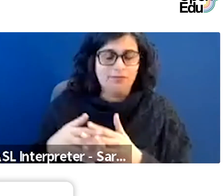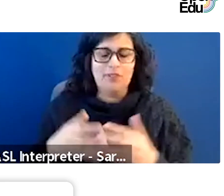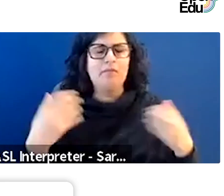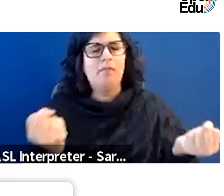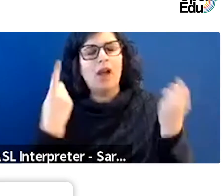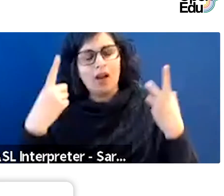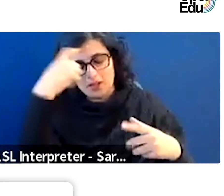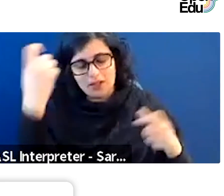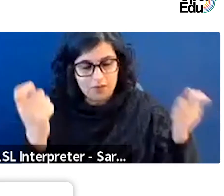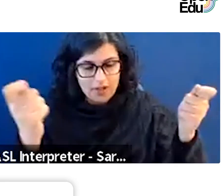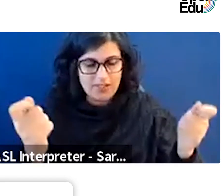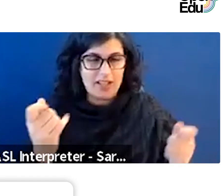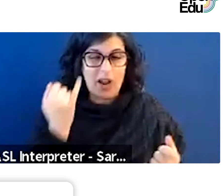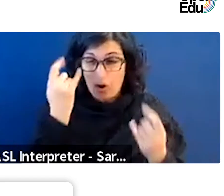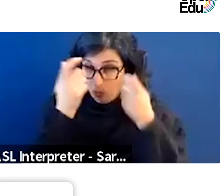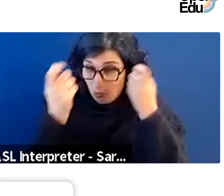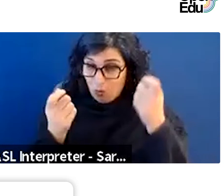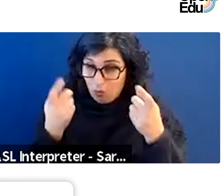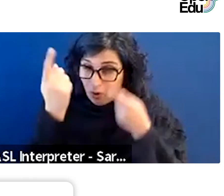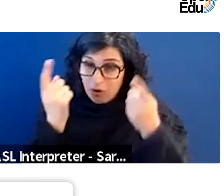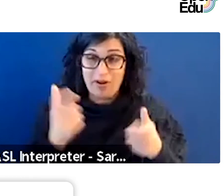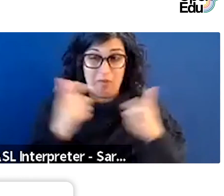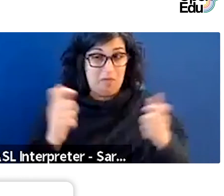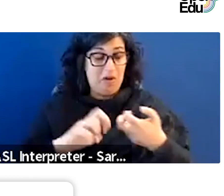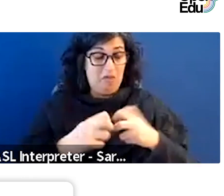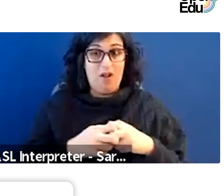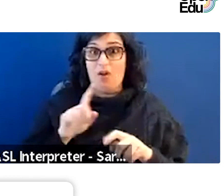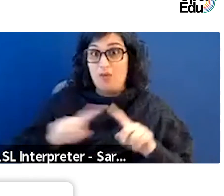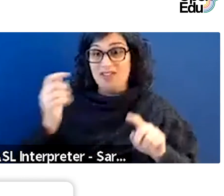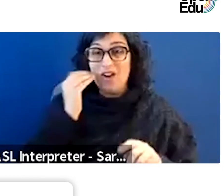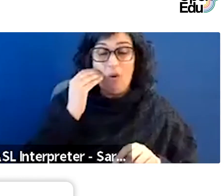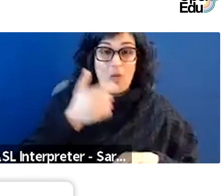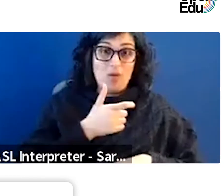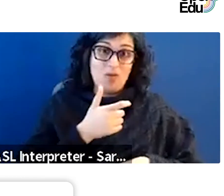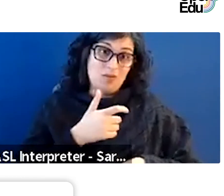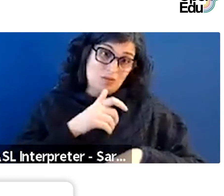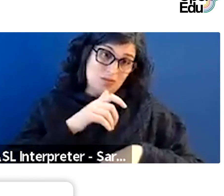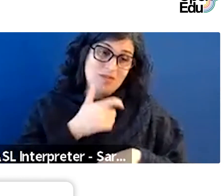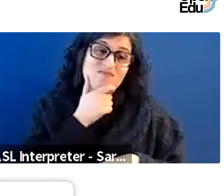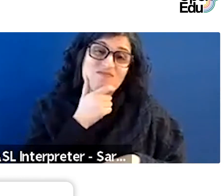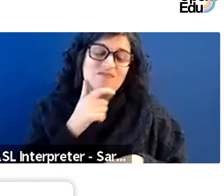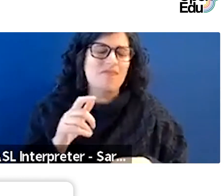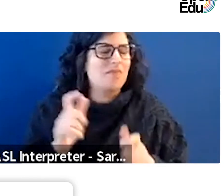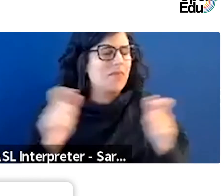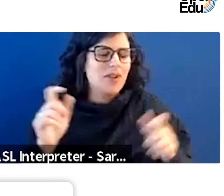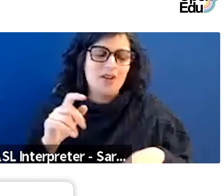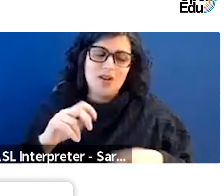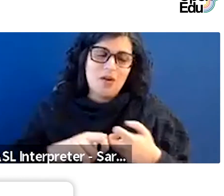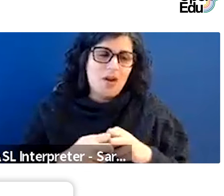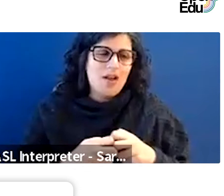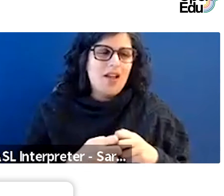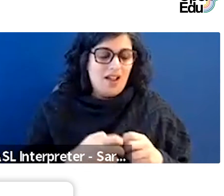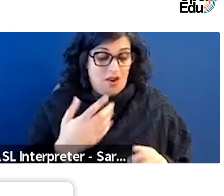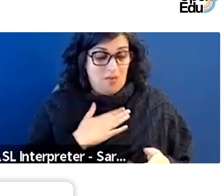such a big problem there. But in the UK, it is like a massive problem. And, luckily I have a friend and she works at a festival and she's always complaining. And it